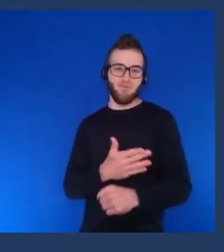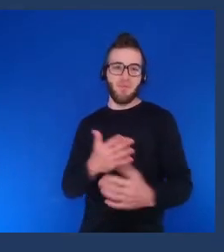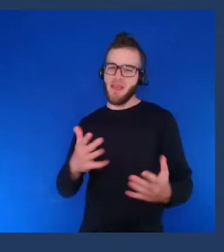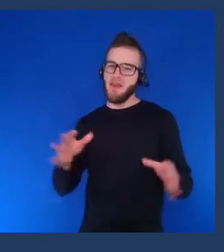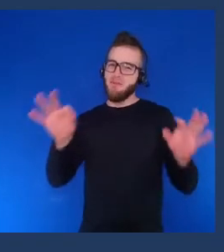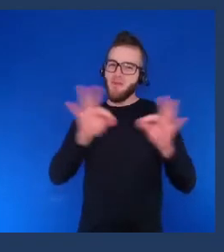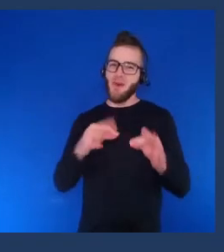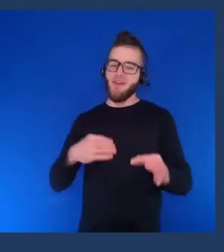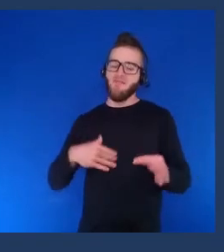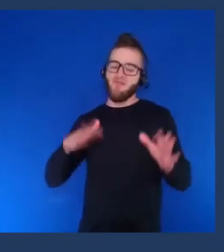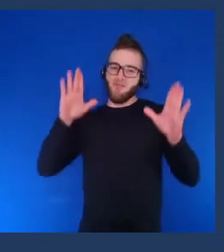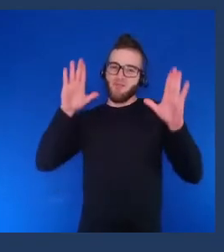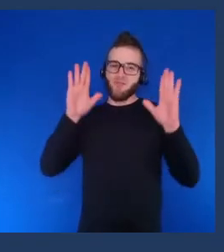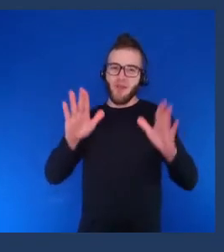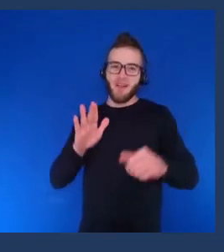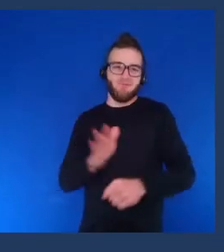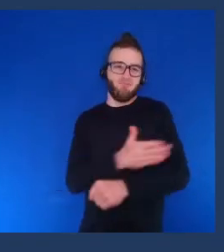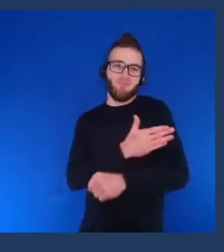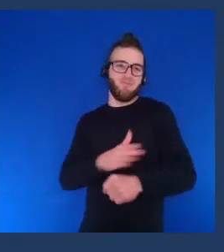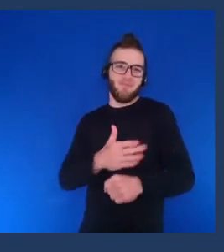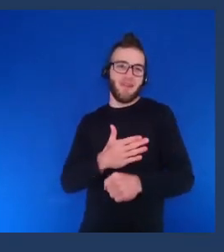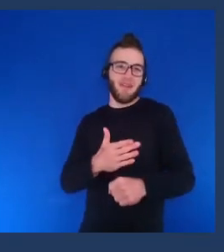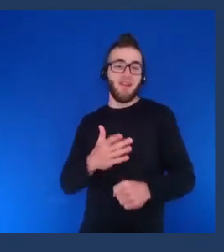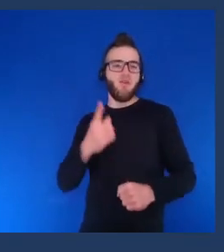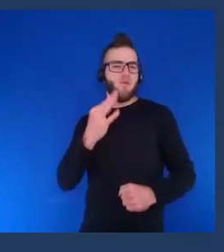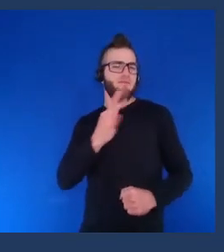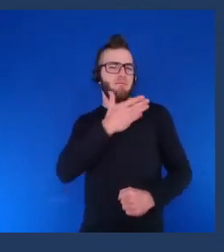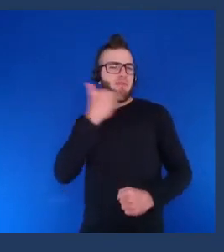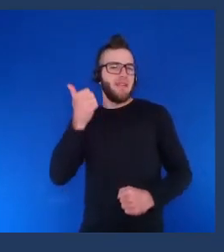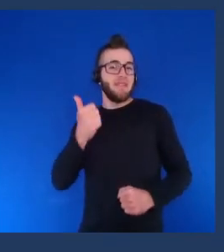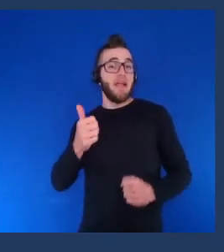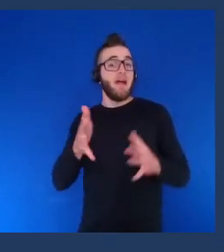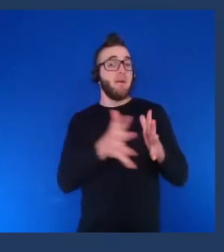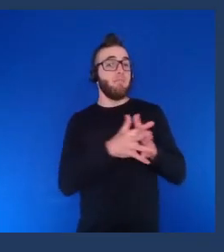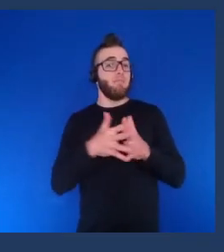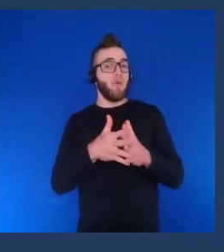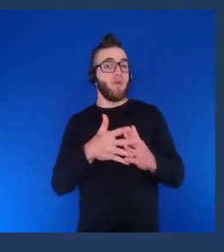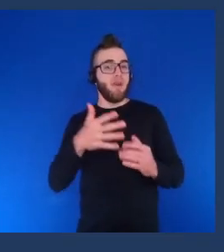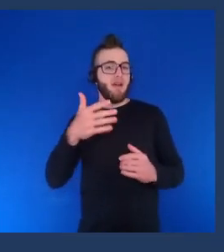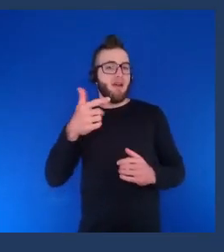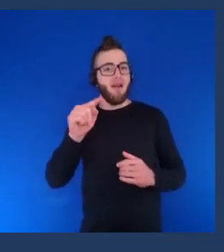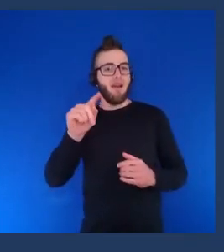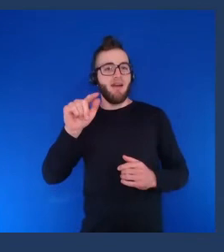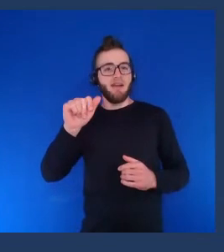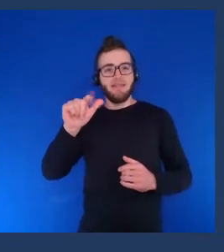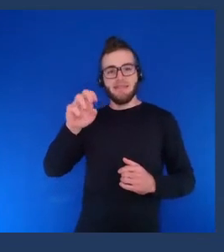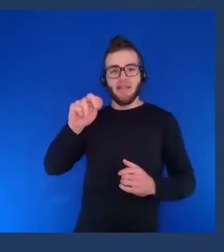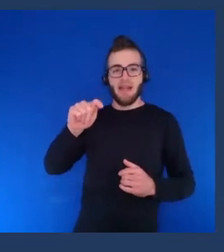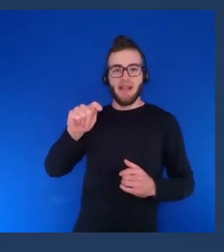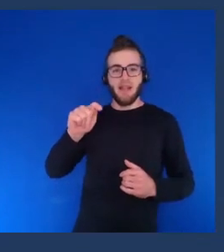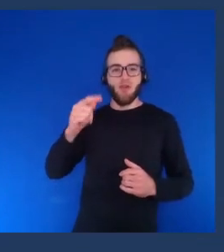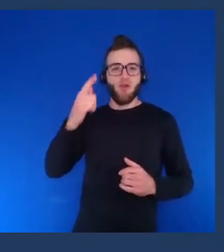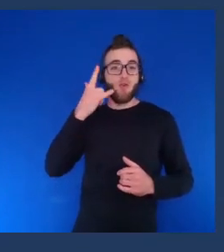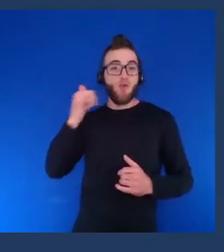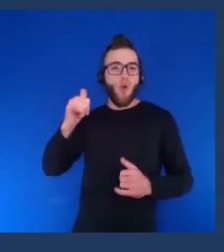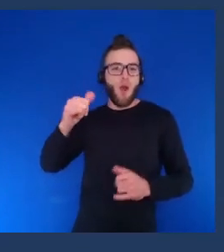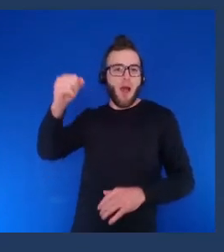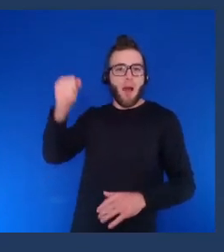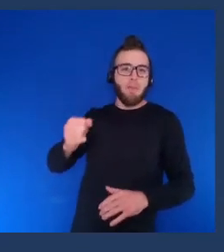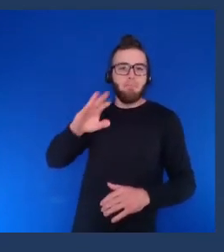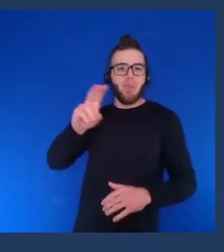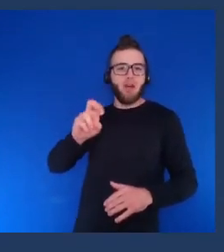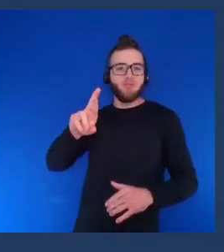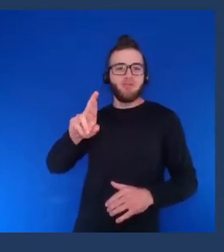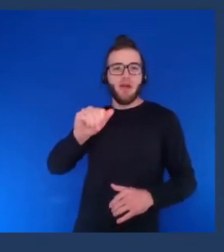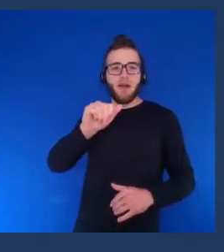the best. We have America's Got Talent Golden Buzzer recipient, Mandy Harvey. She is incredible. You really do not